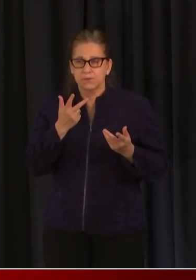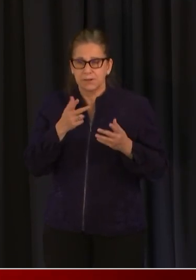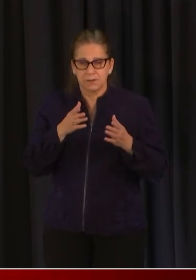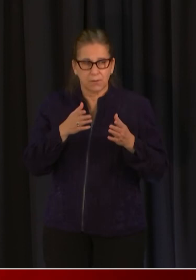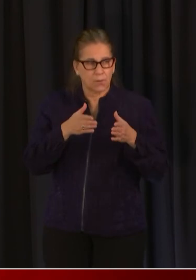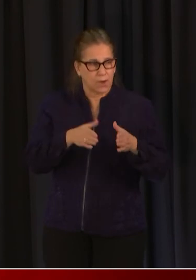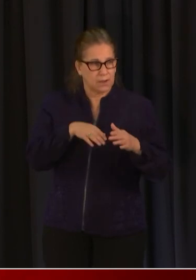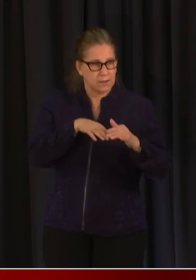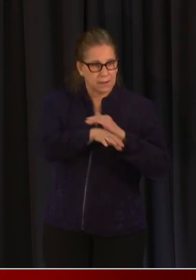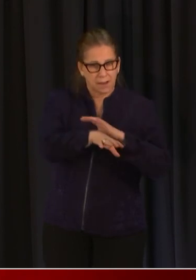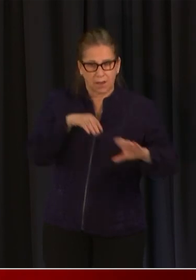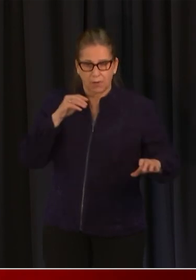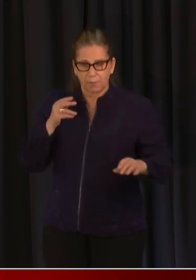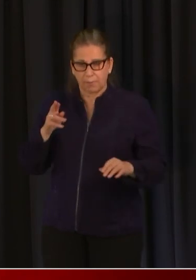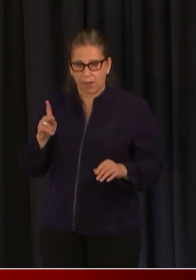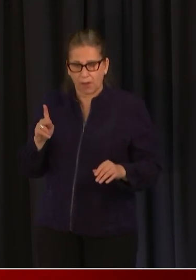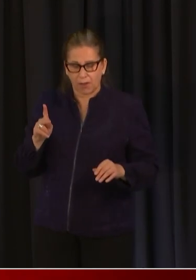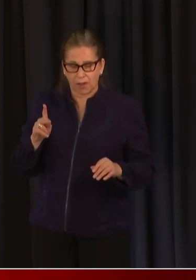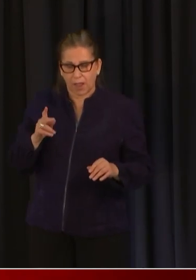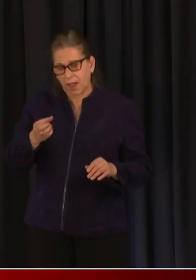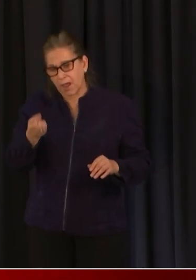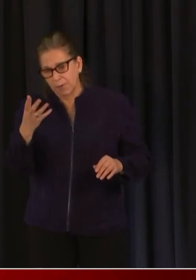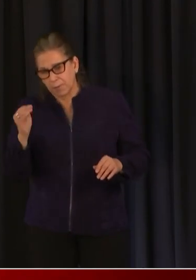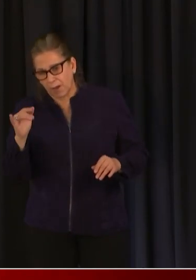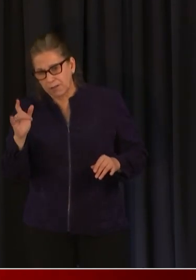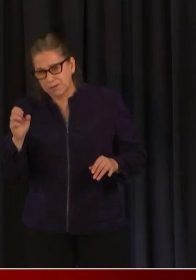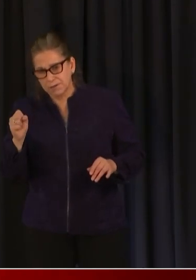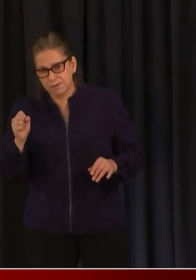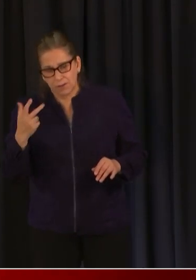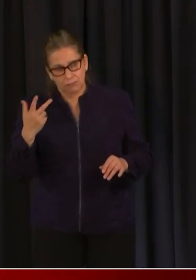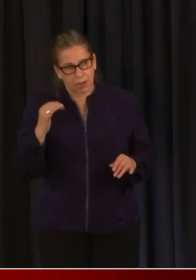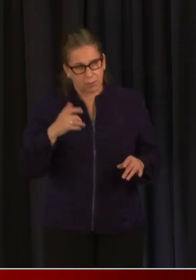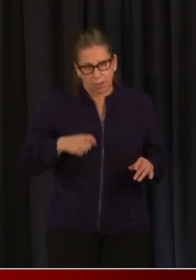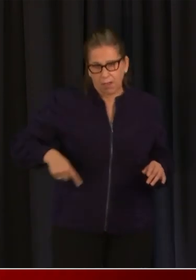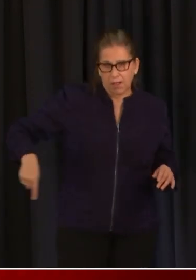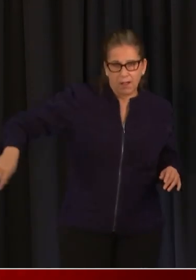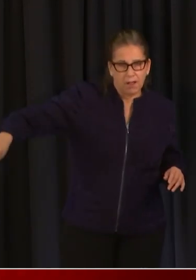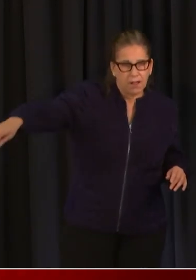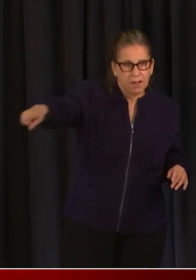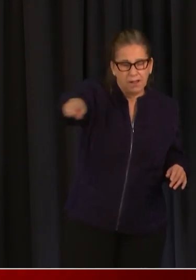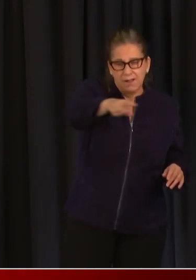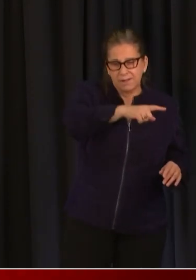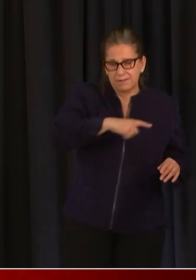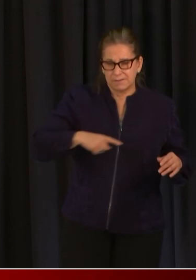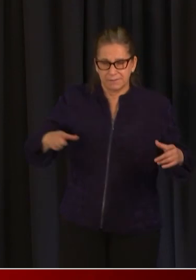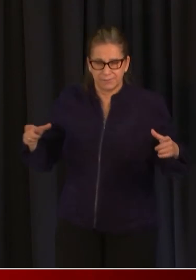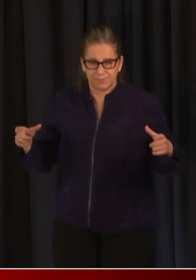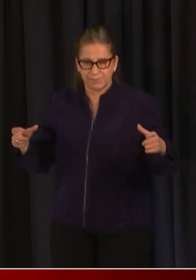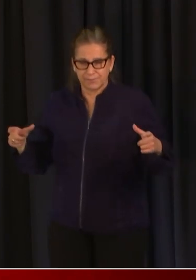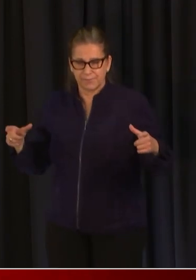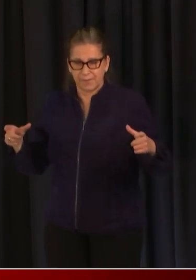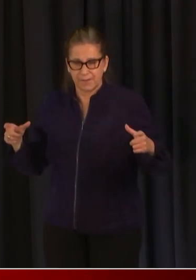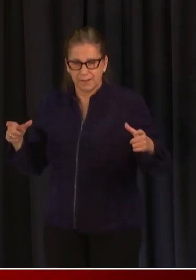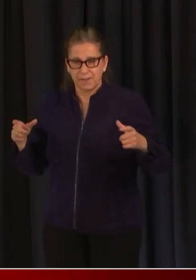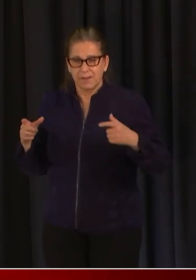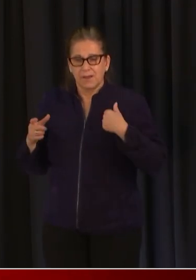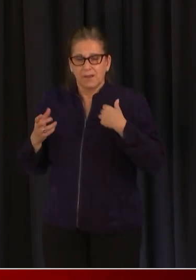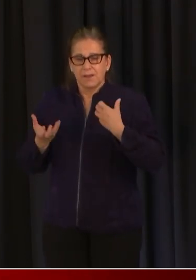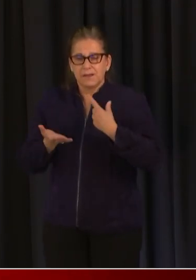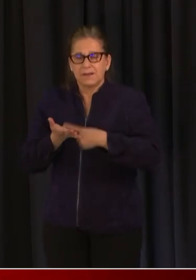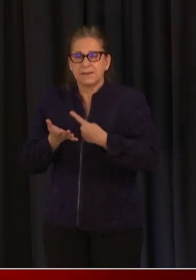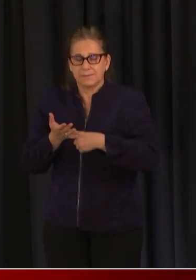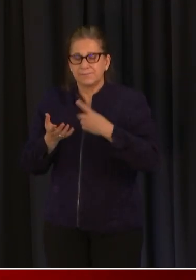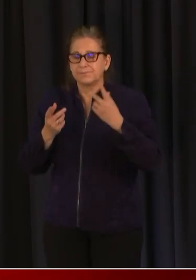And it's 3 miles around. So I think a discussion of how we use the park